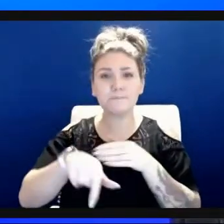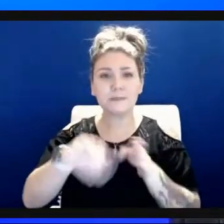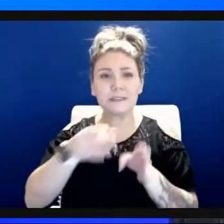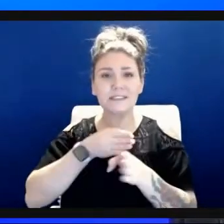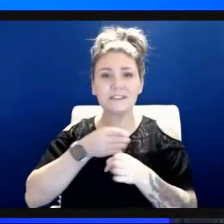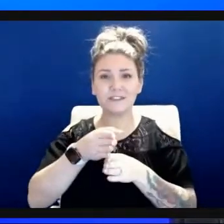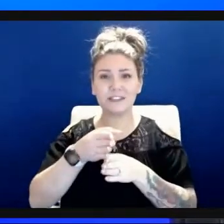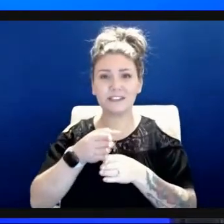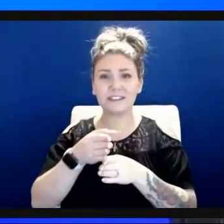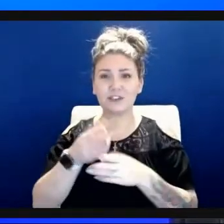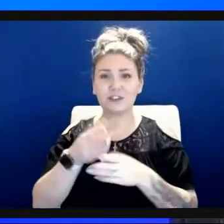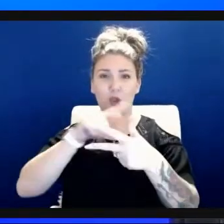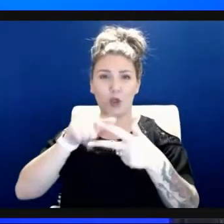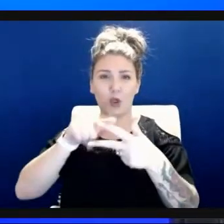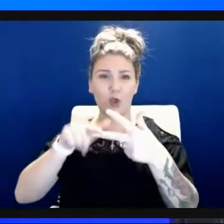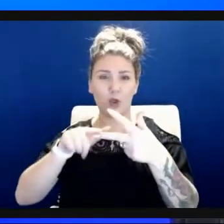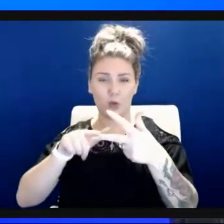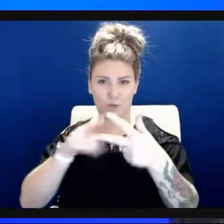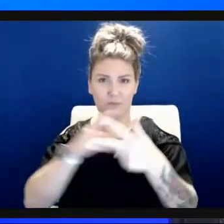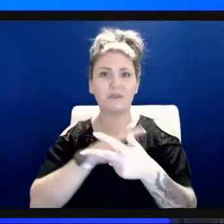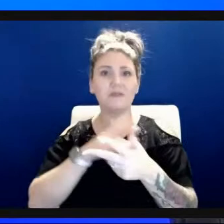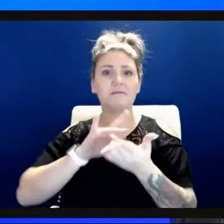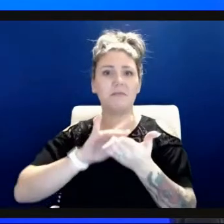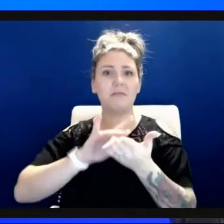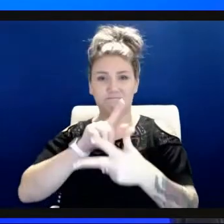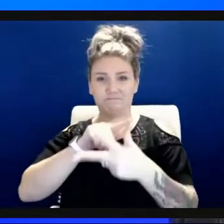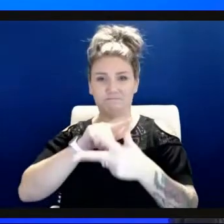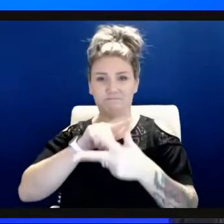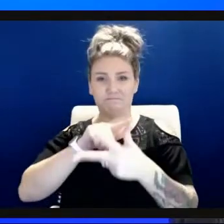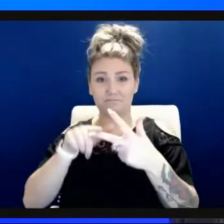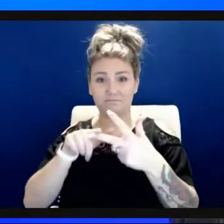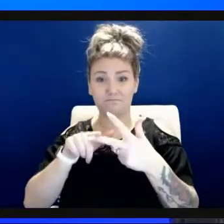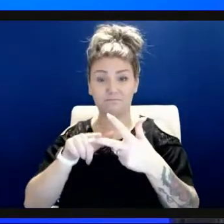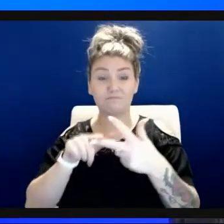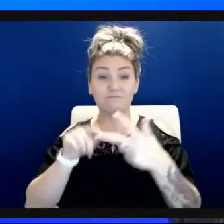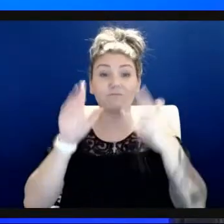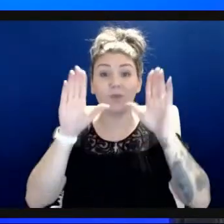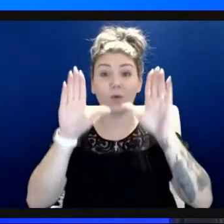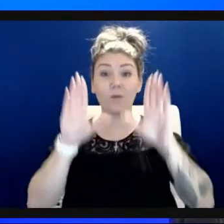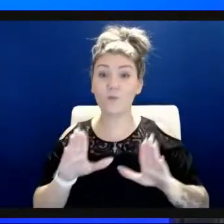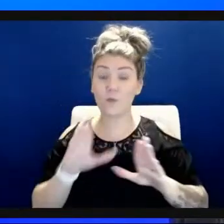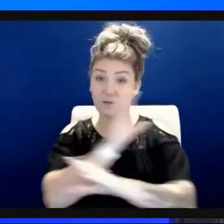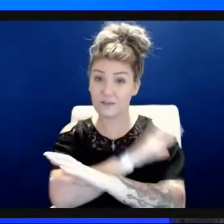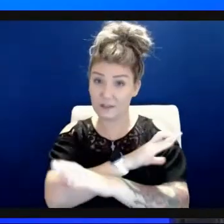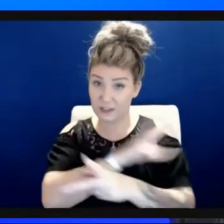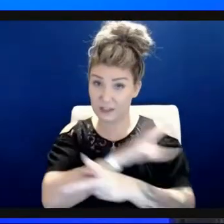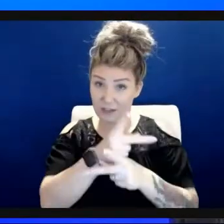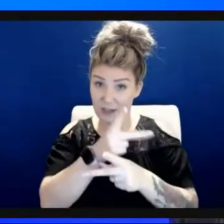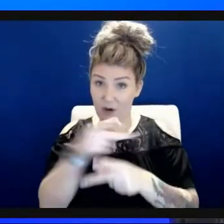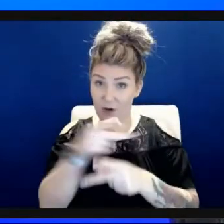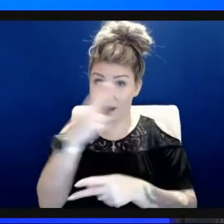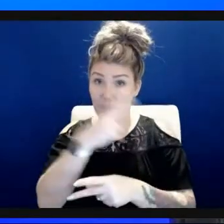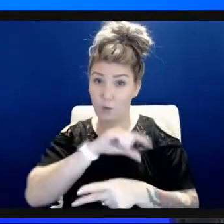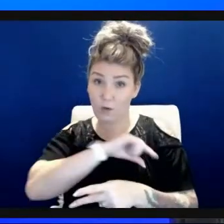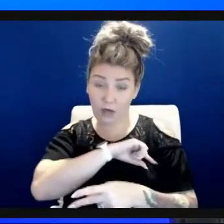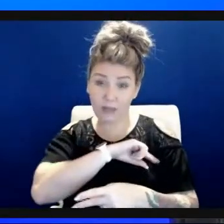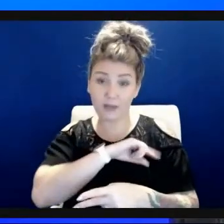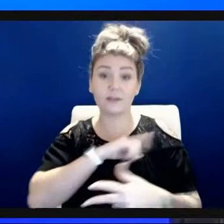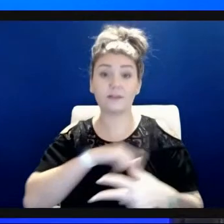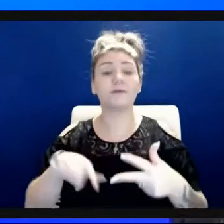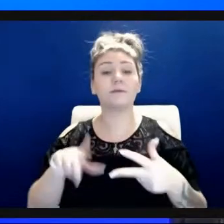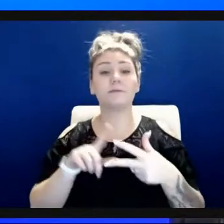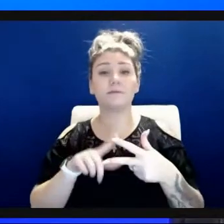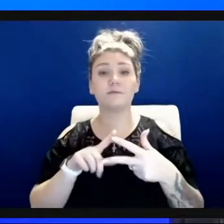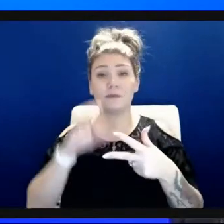of academic medicine, which is excellent clinical care, high quality clinical care. It's